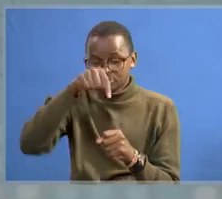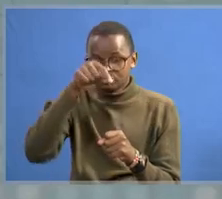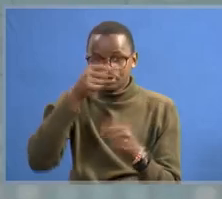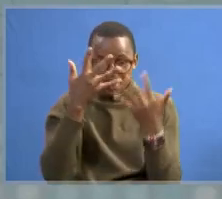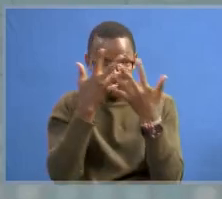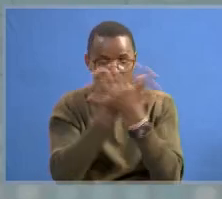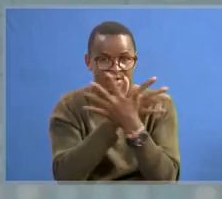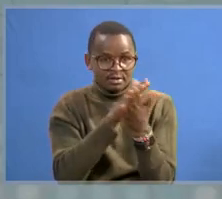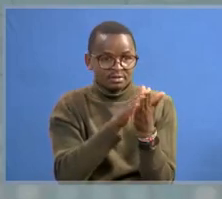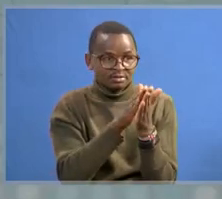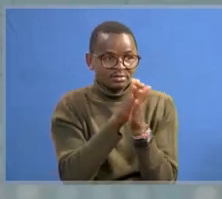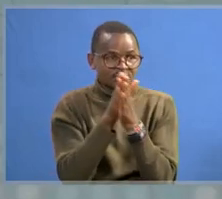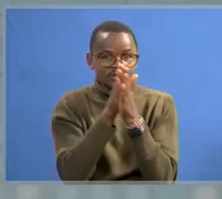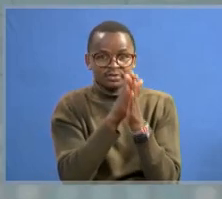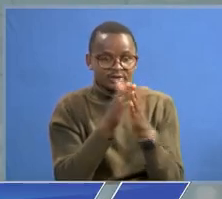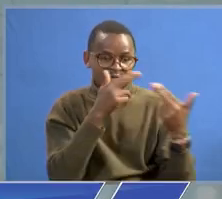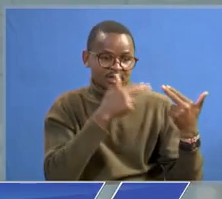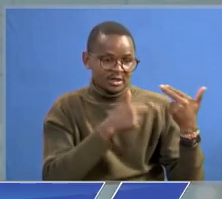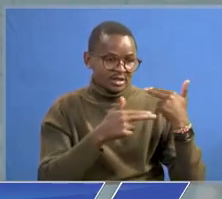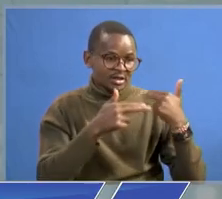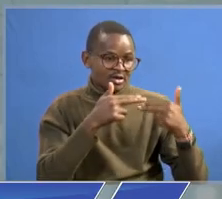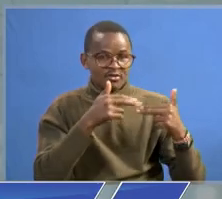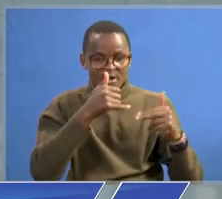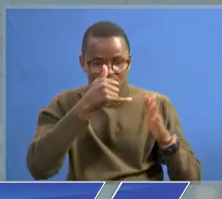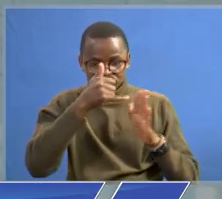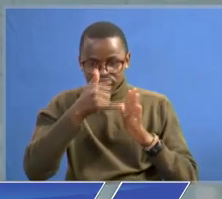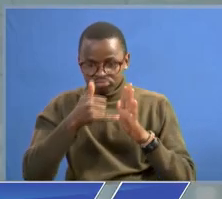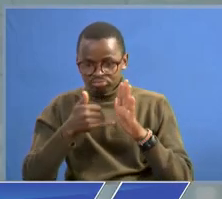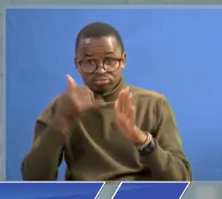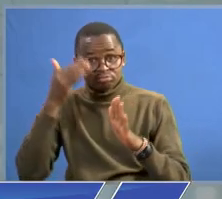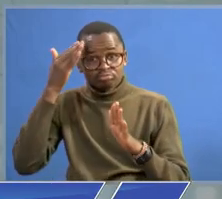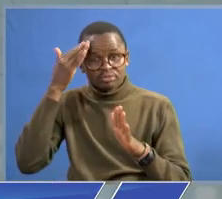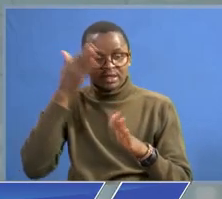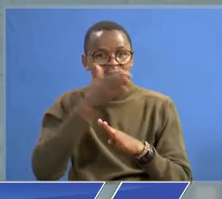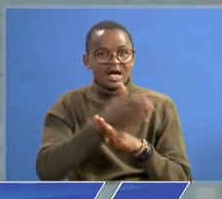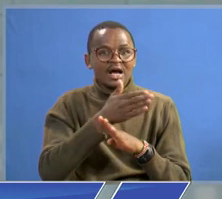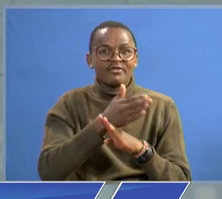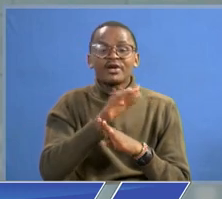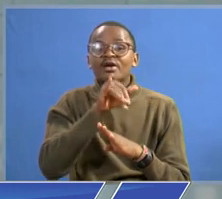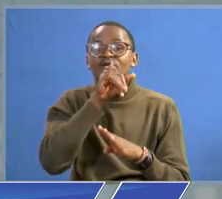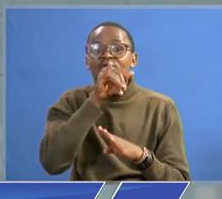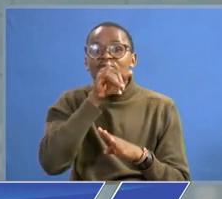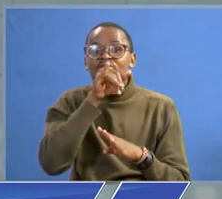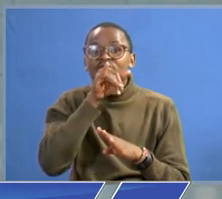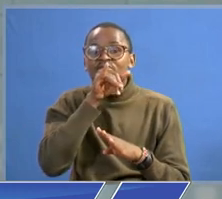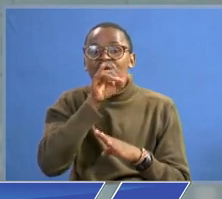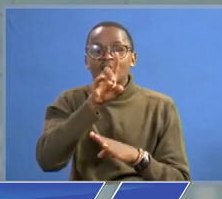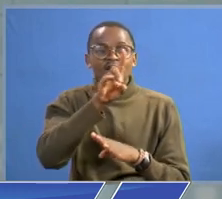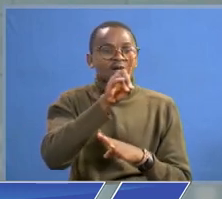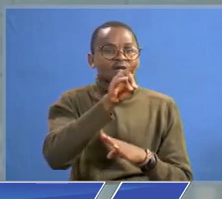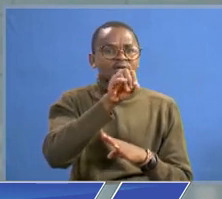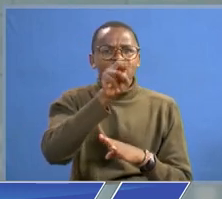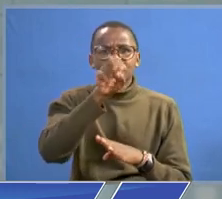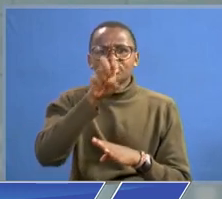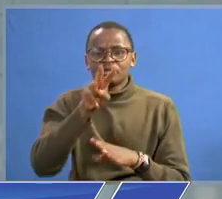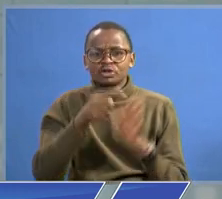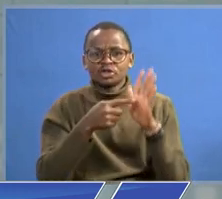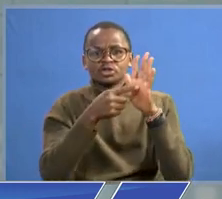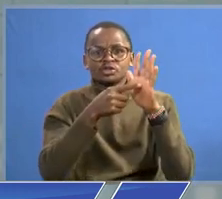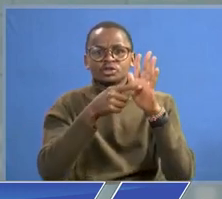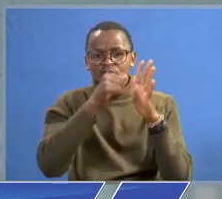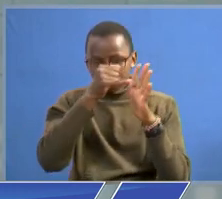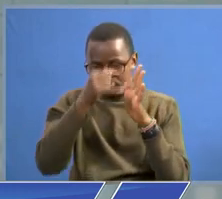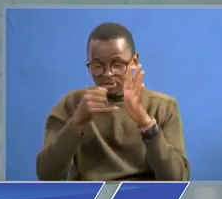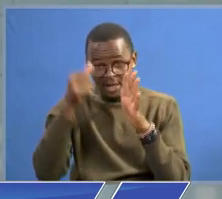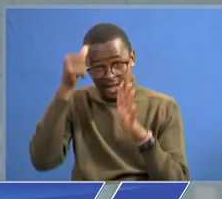special feature. The history of fine arts in Kenya was recognized after a Ugandan, Donovan Gateja, displayed his artwork at